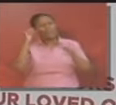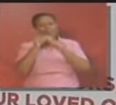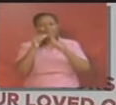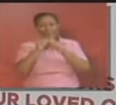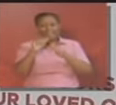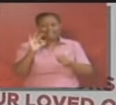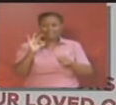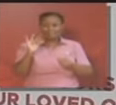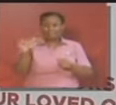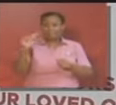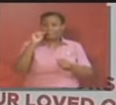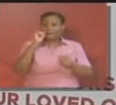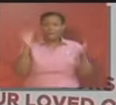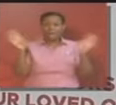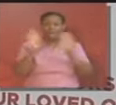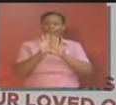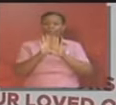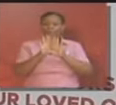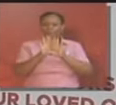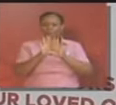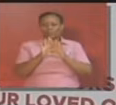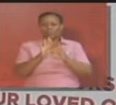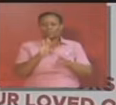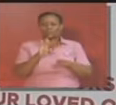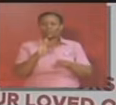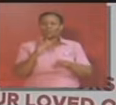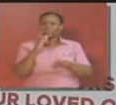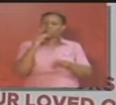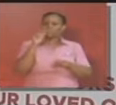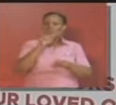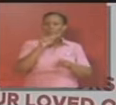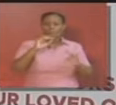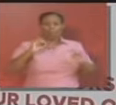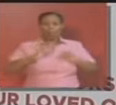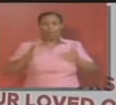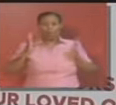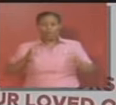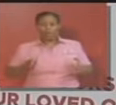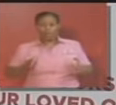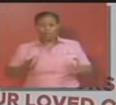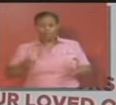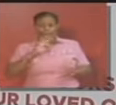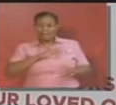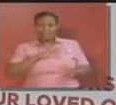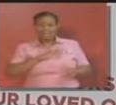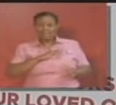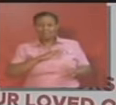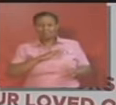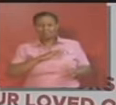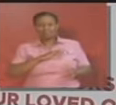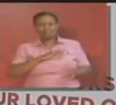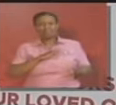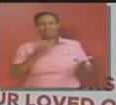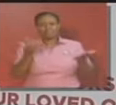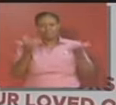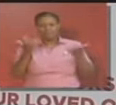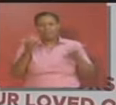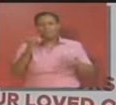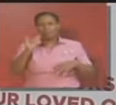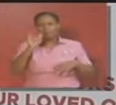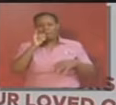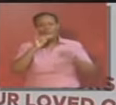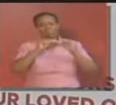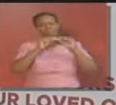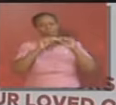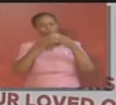closed to sanitize or close because all of the workers are either infected with COVID-19 or at home because